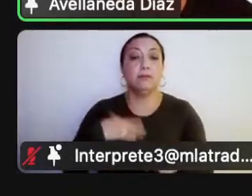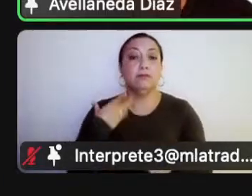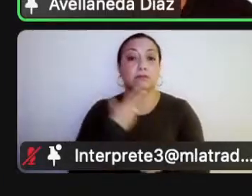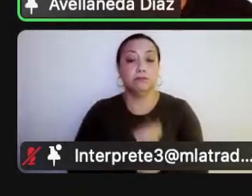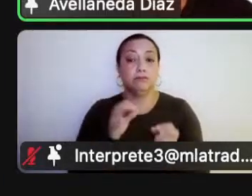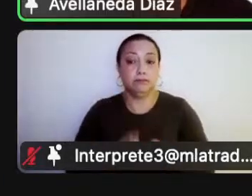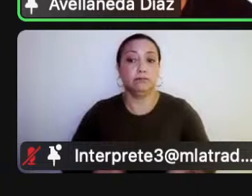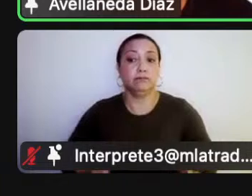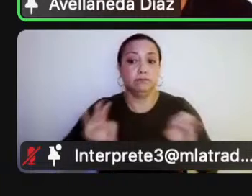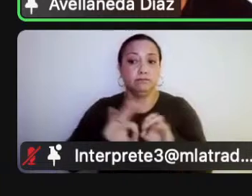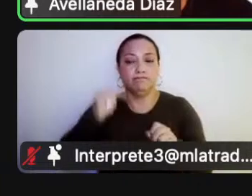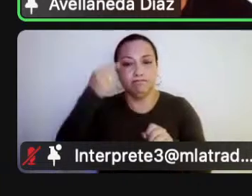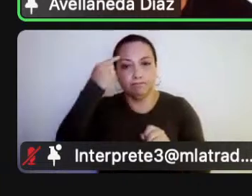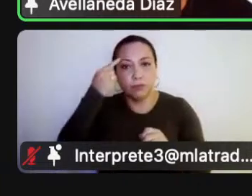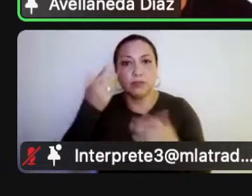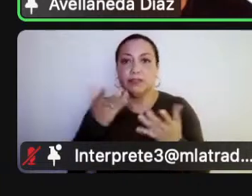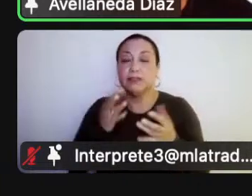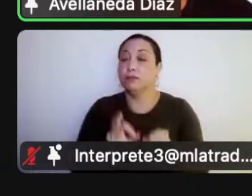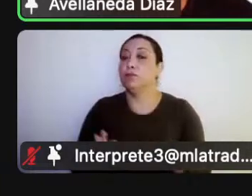come from